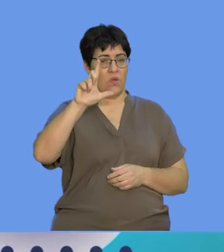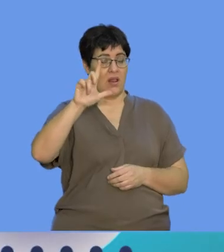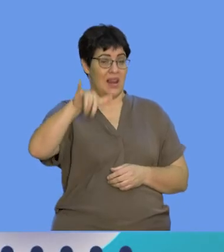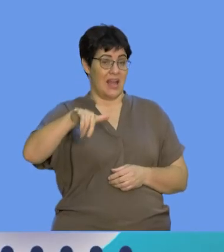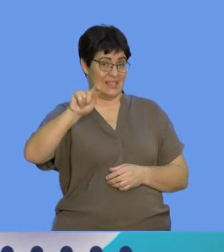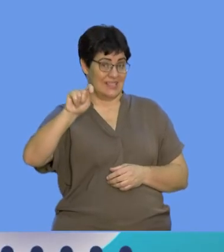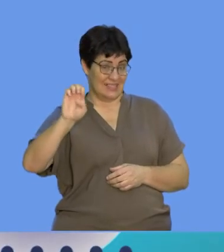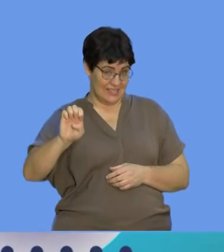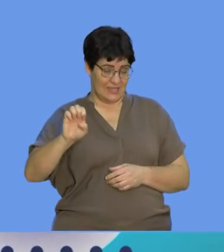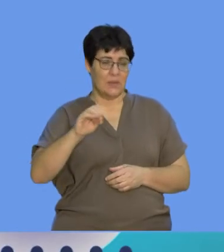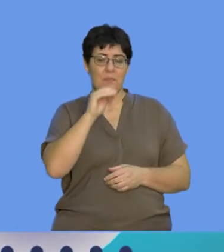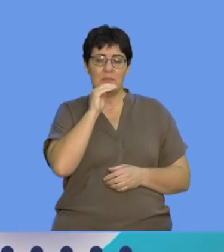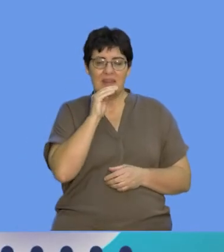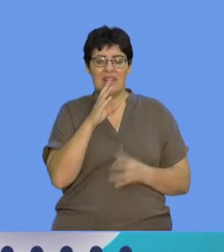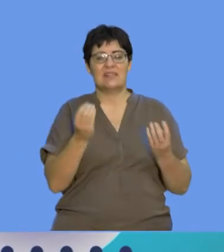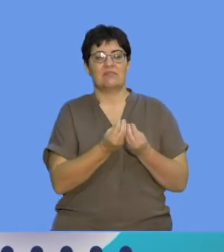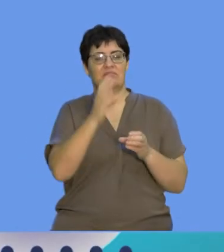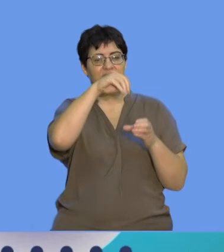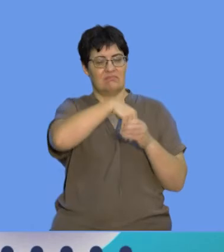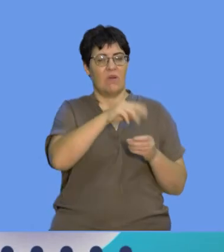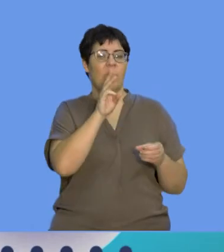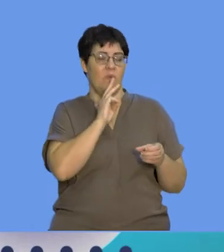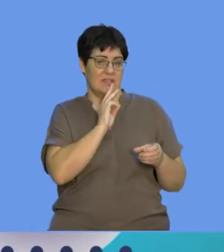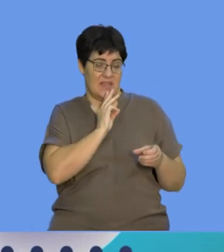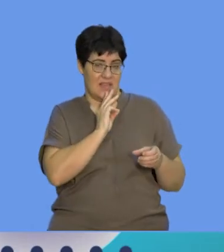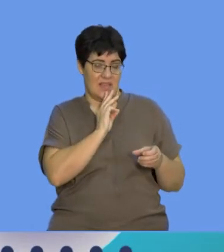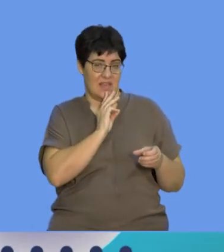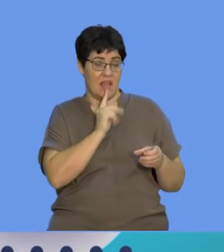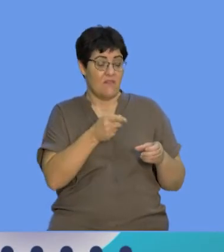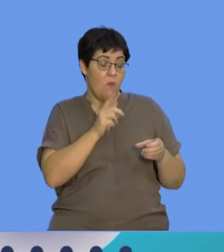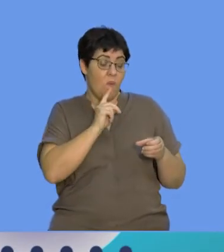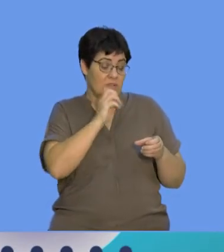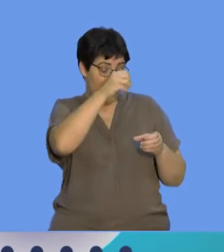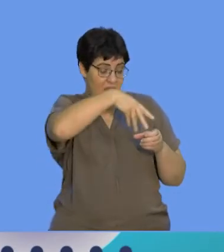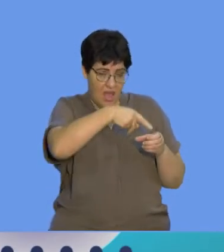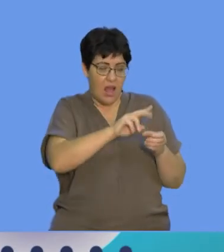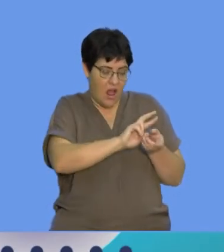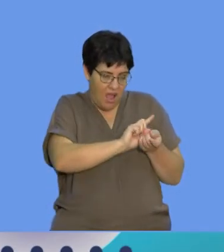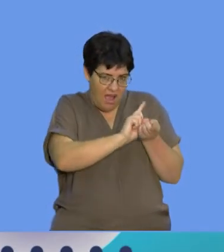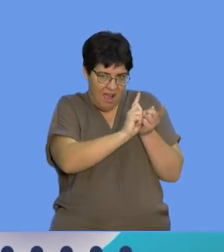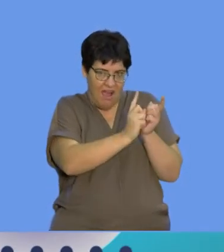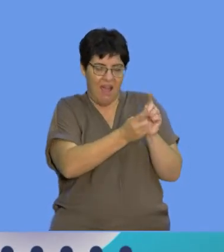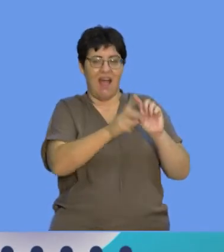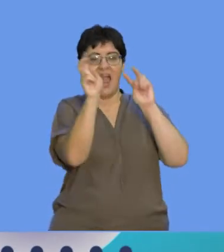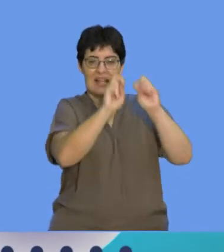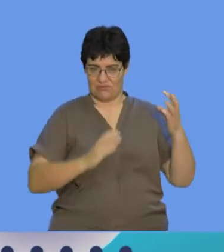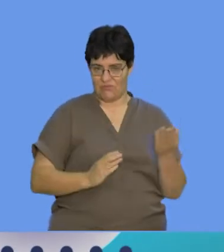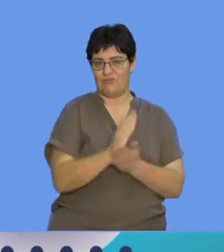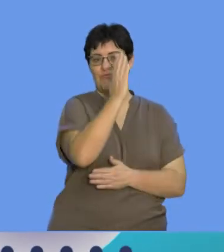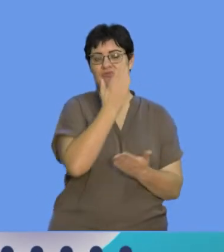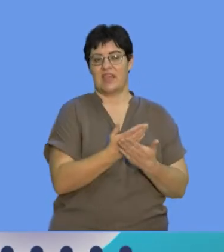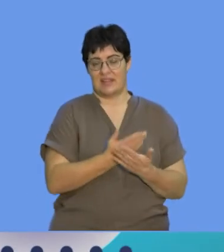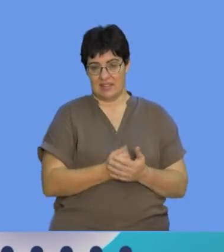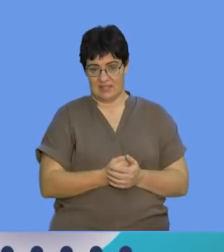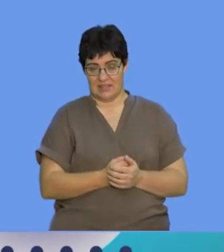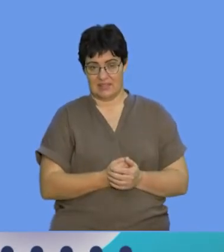an ionic substance that is dissolved in water, and while it does that, it will allow electricity to pass through. So an